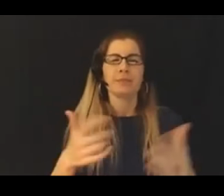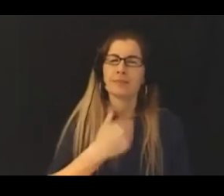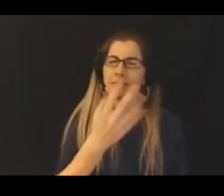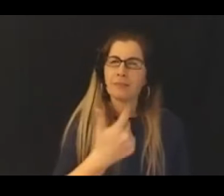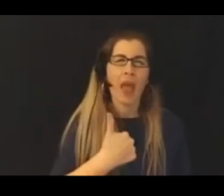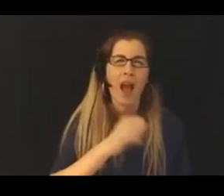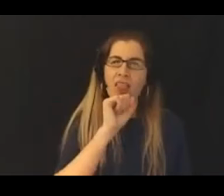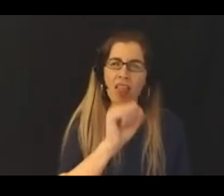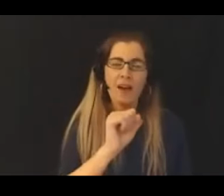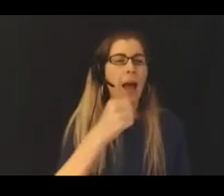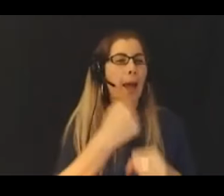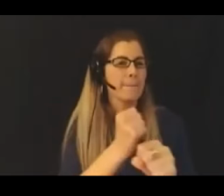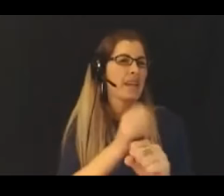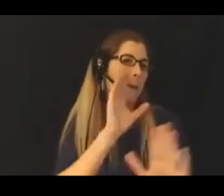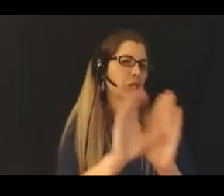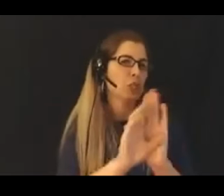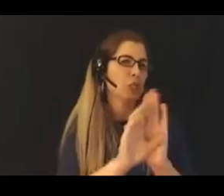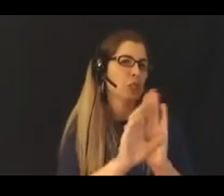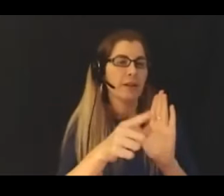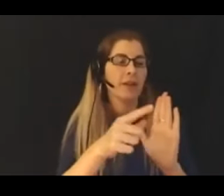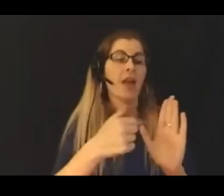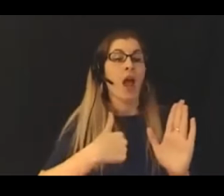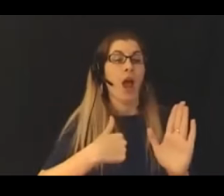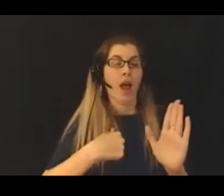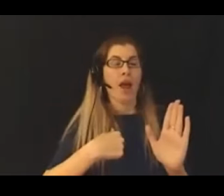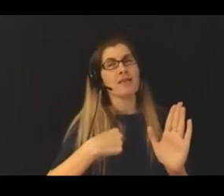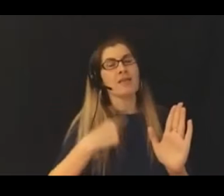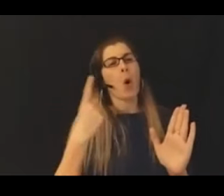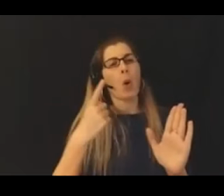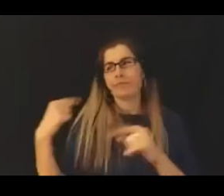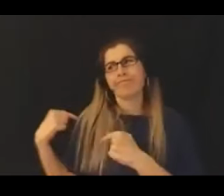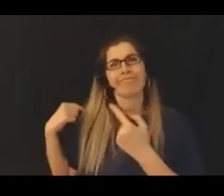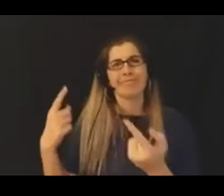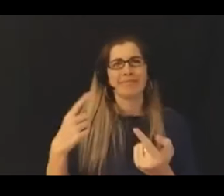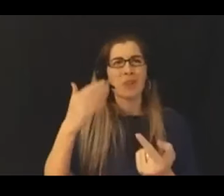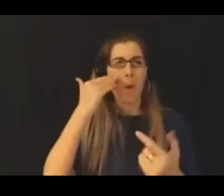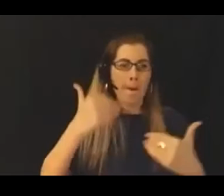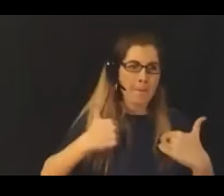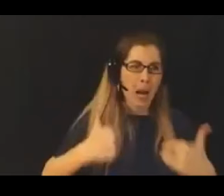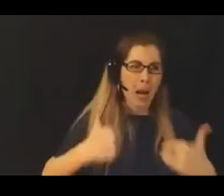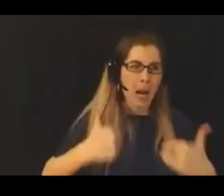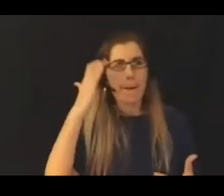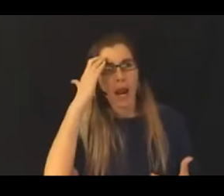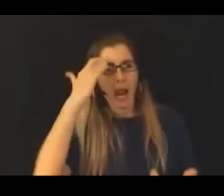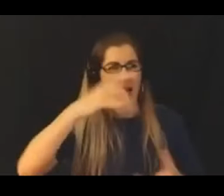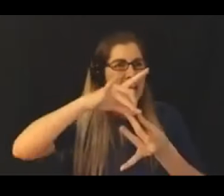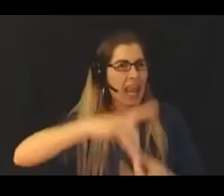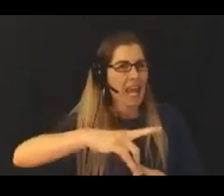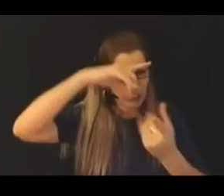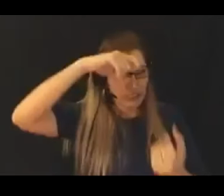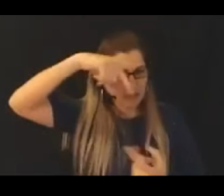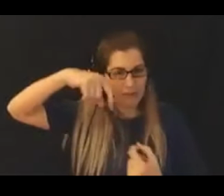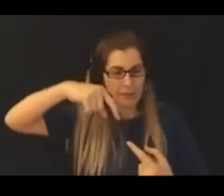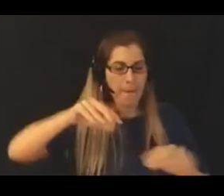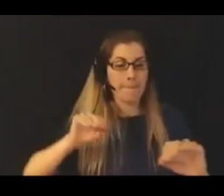I made this figure because for me, I had always been very interested in the body-mind, body-brain connection, that we move